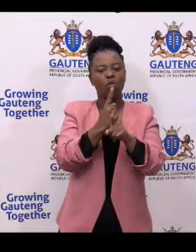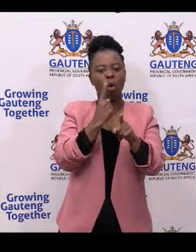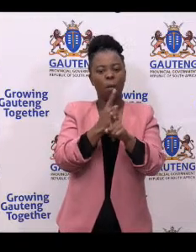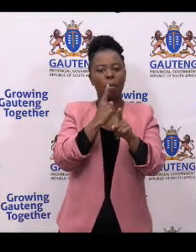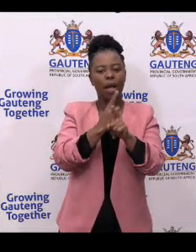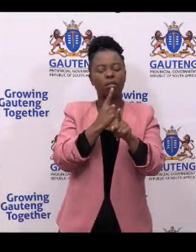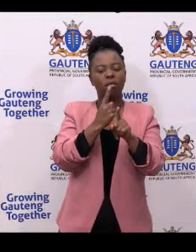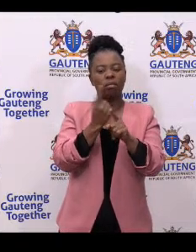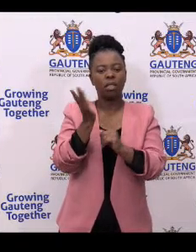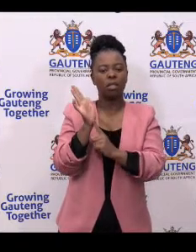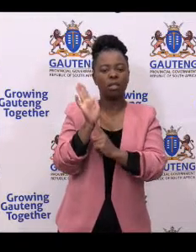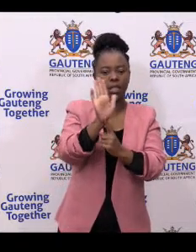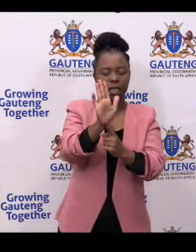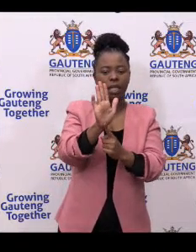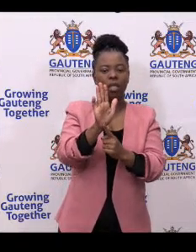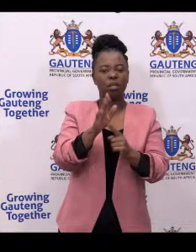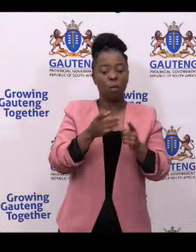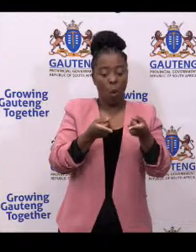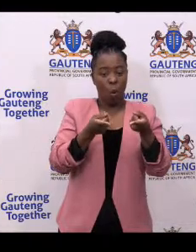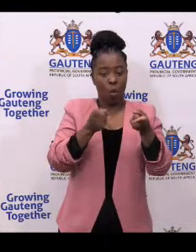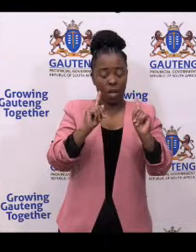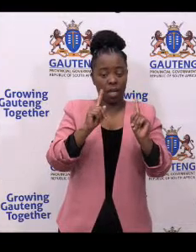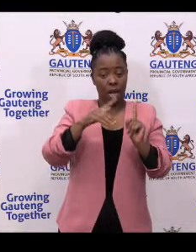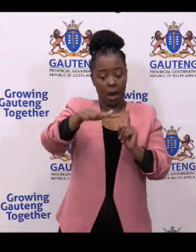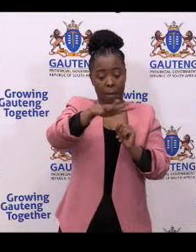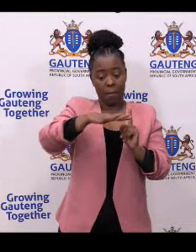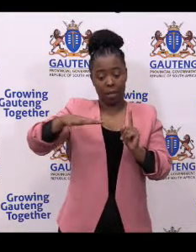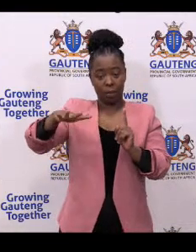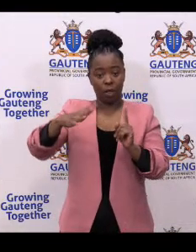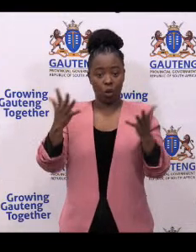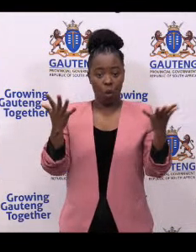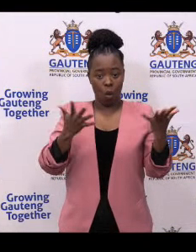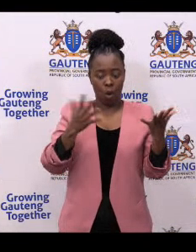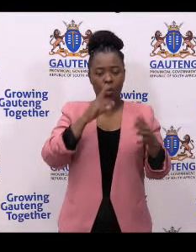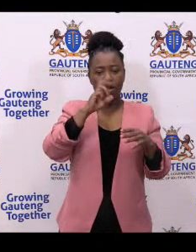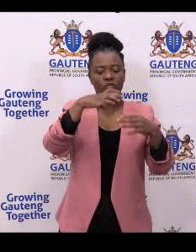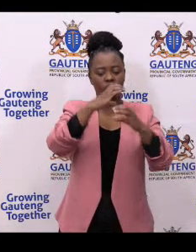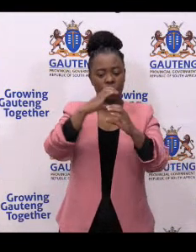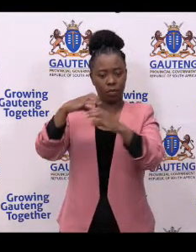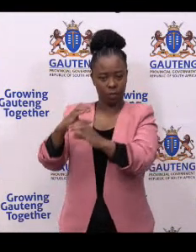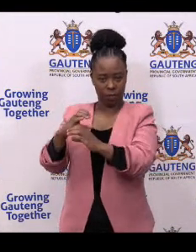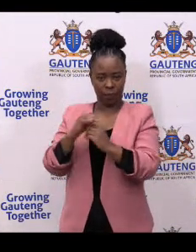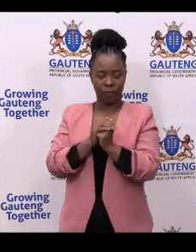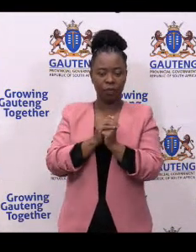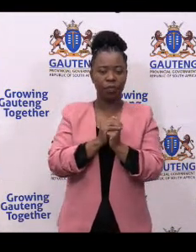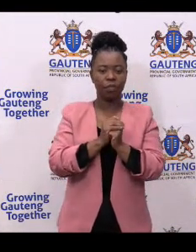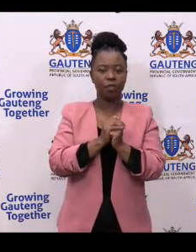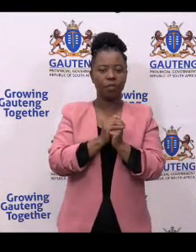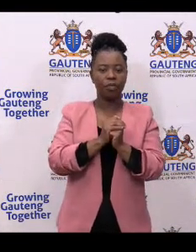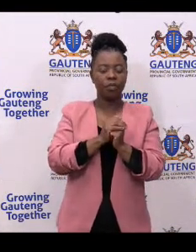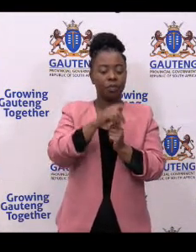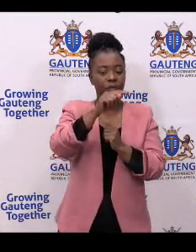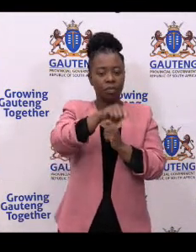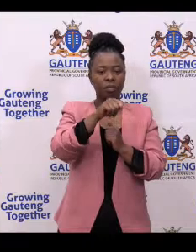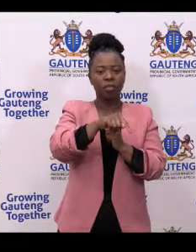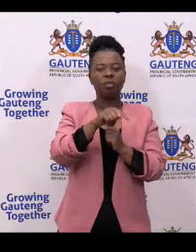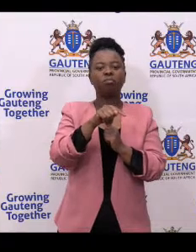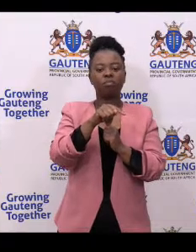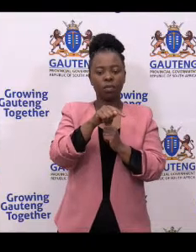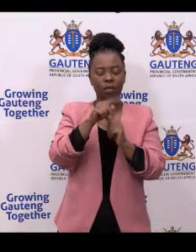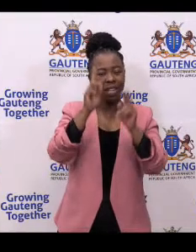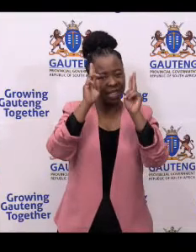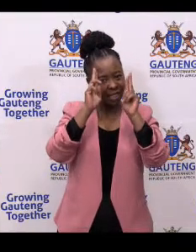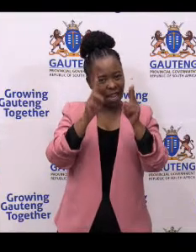where the hotspots or the areas where we need to put focus on. This is just the breakdown on the